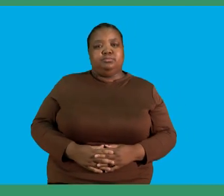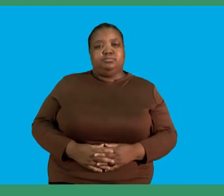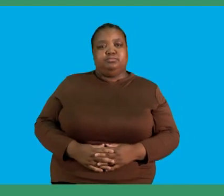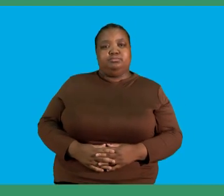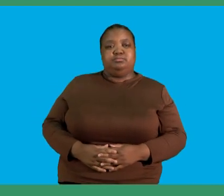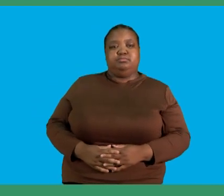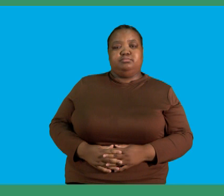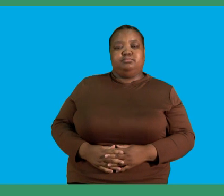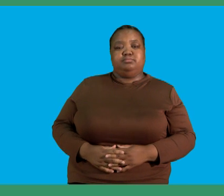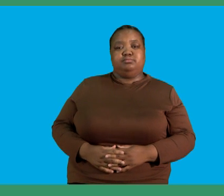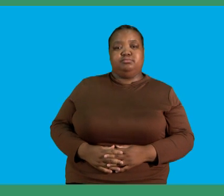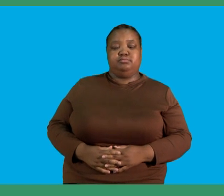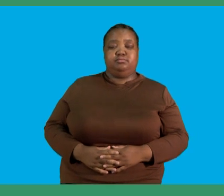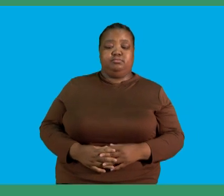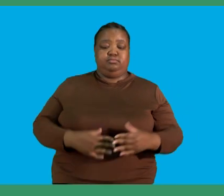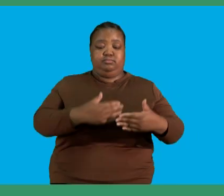of